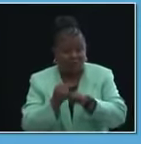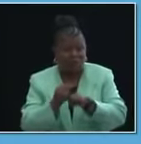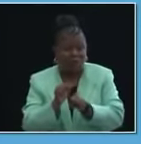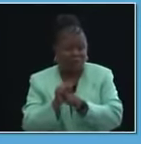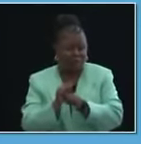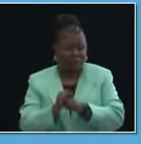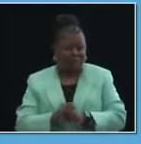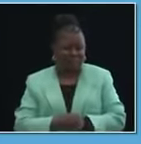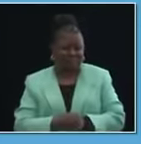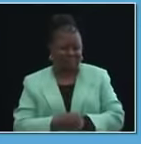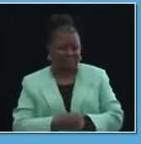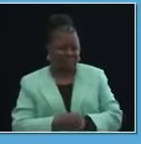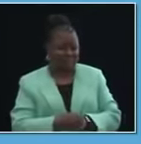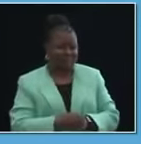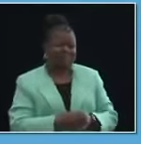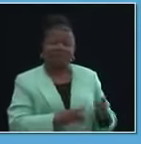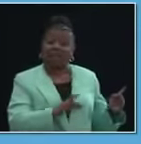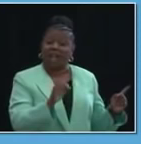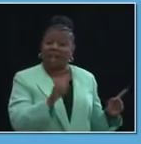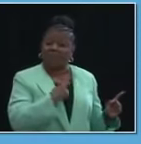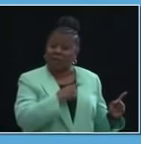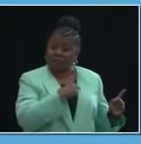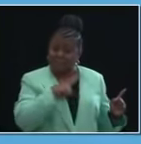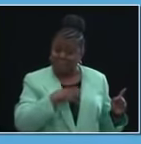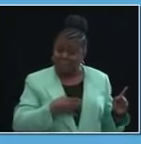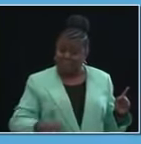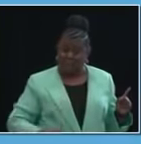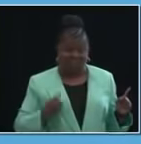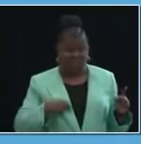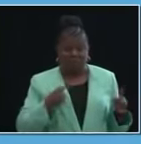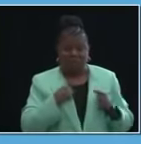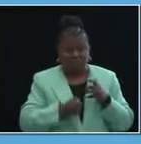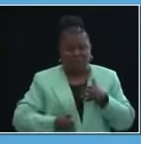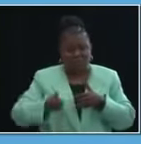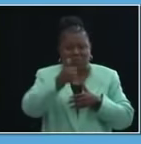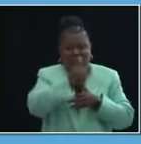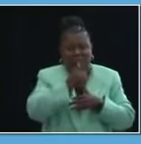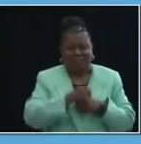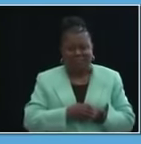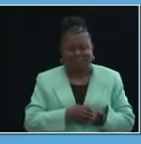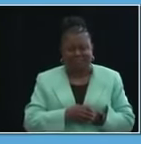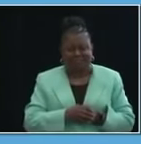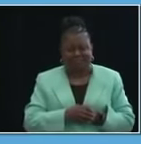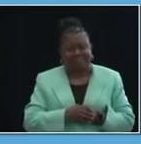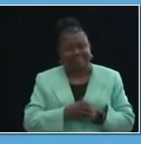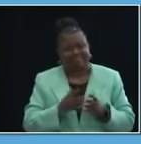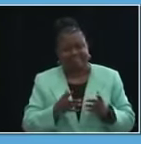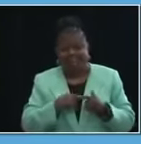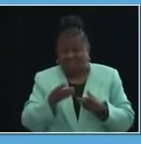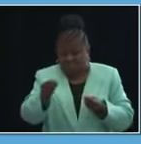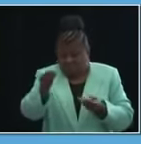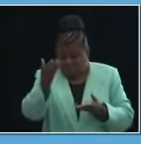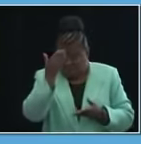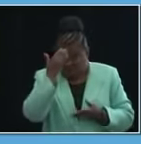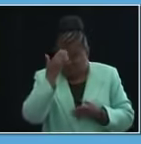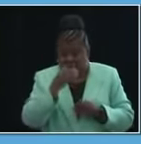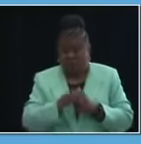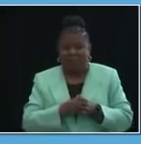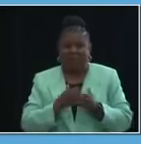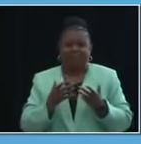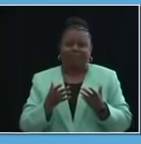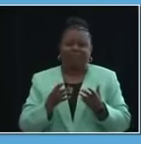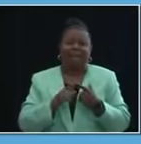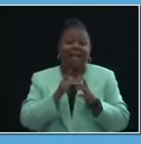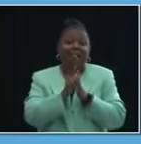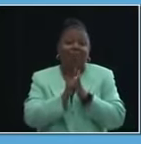work. As long as I'm mayor, that's always going to be a priority. As you know,